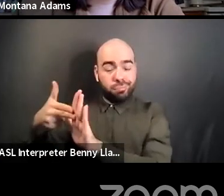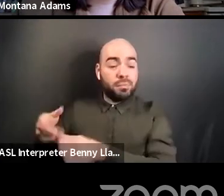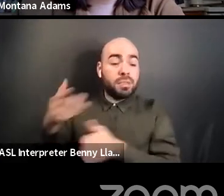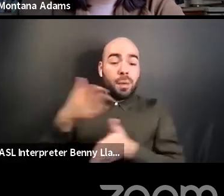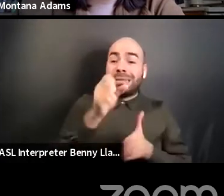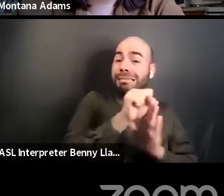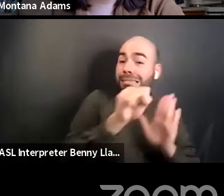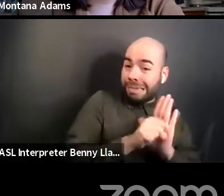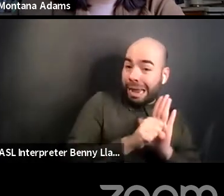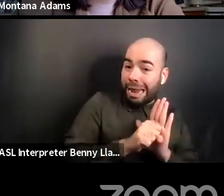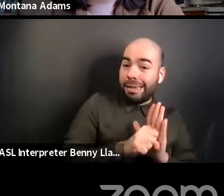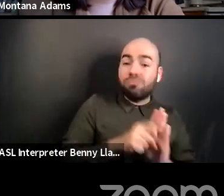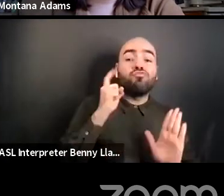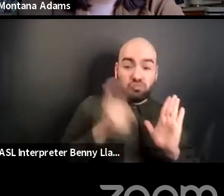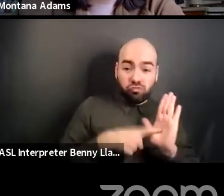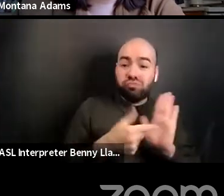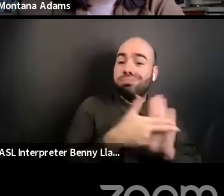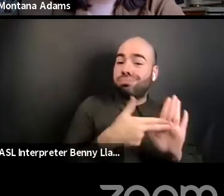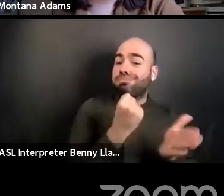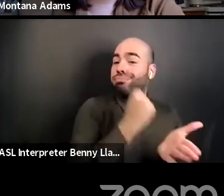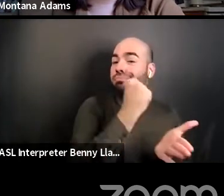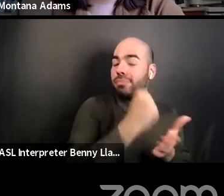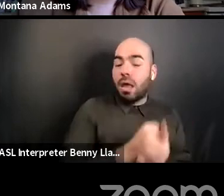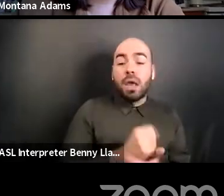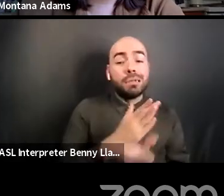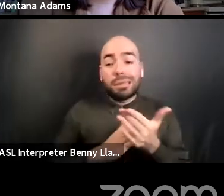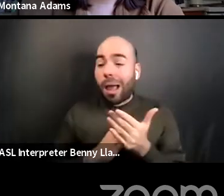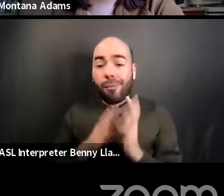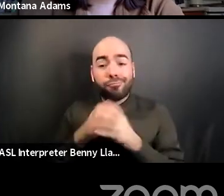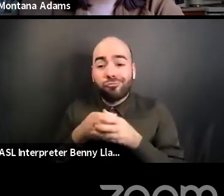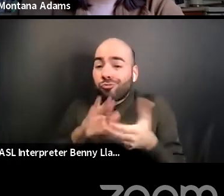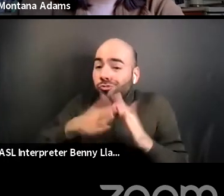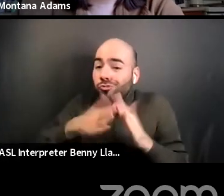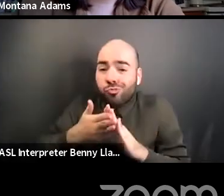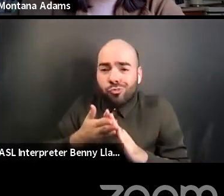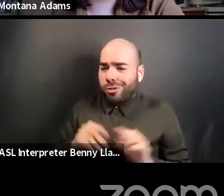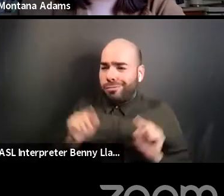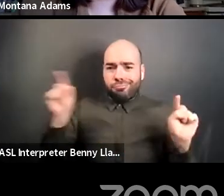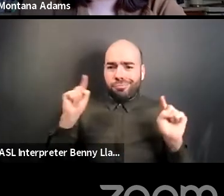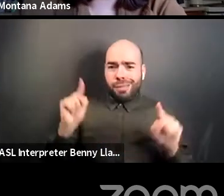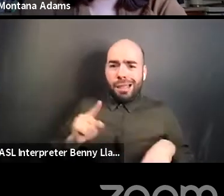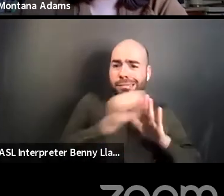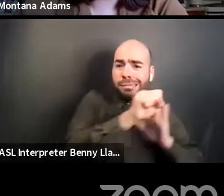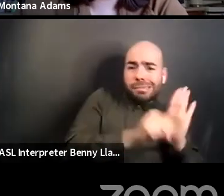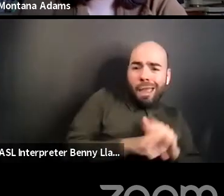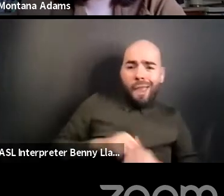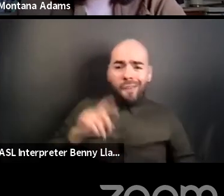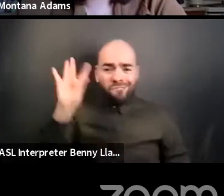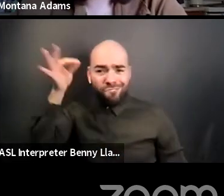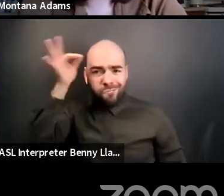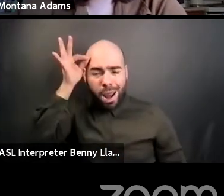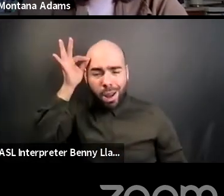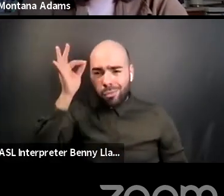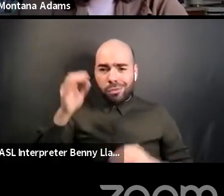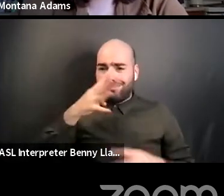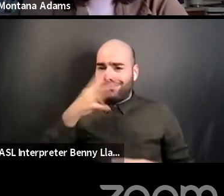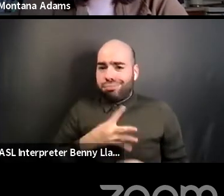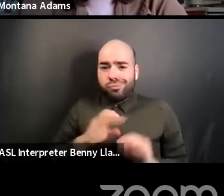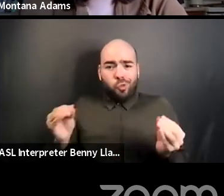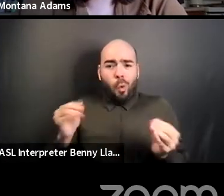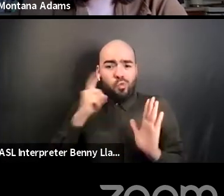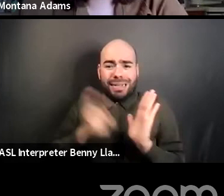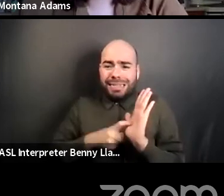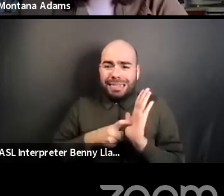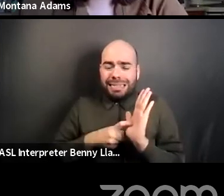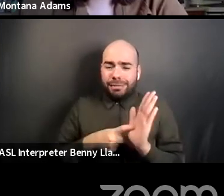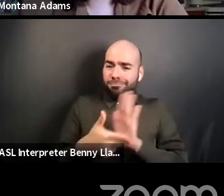recognized. There are certain tribal communities that are recognized by neither. There are certain tribal communities, it varies so much